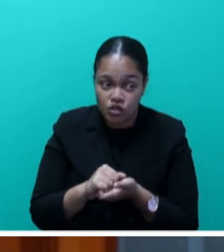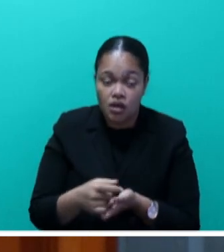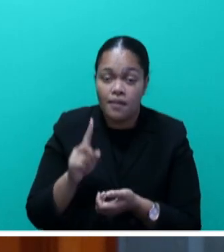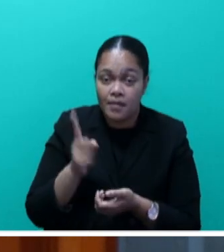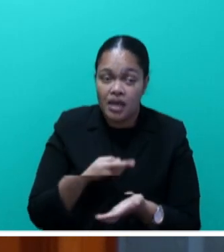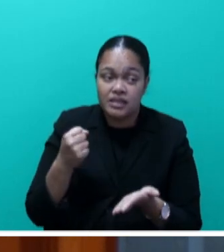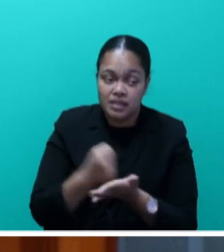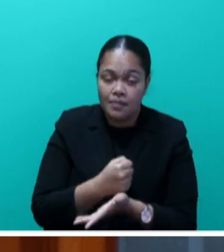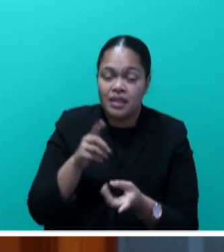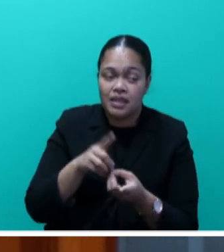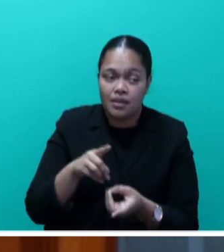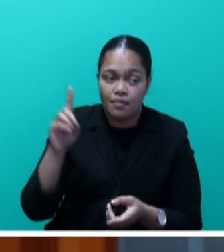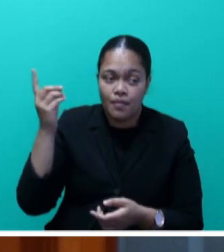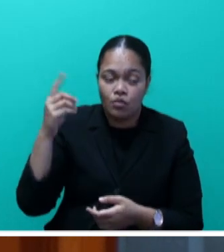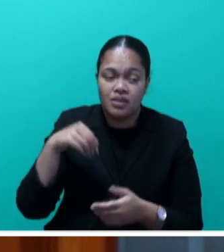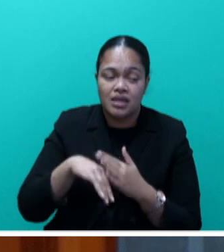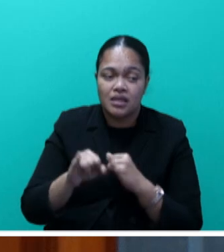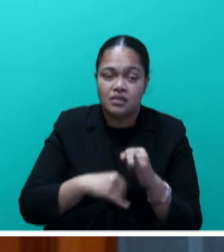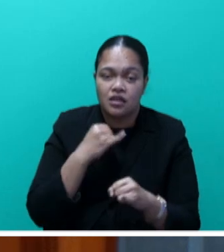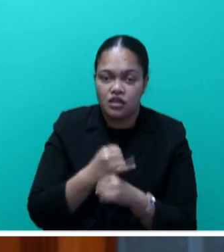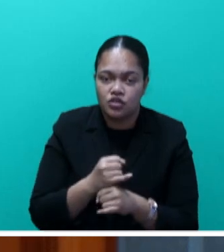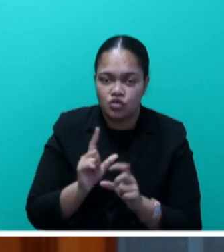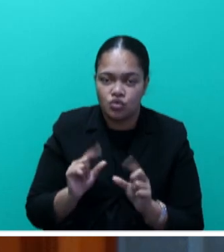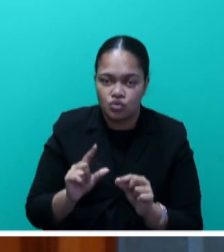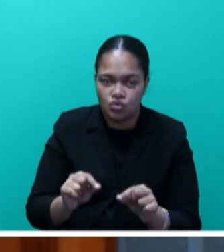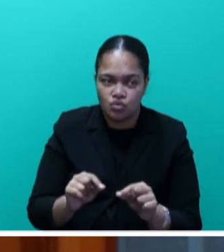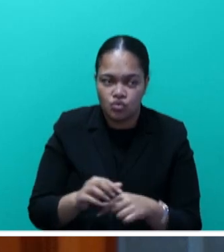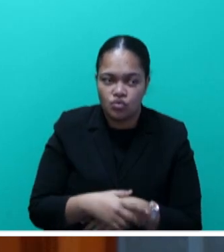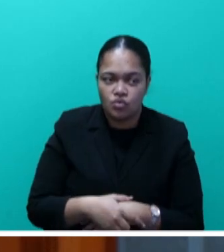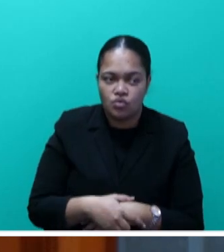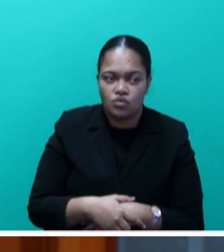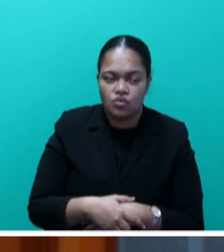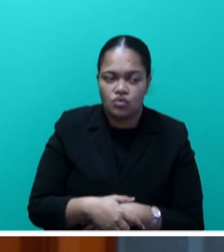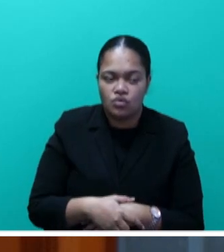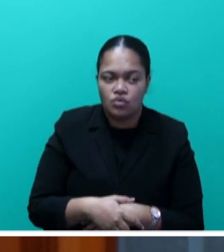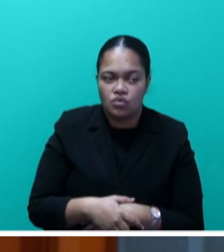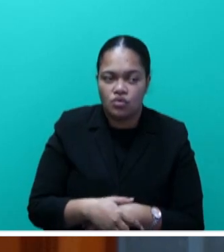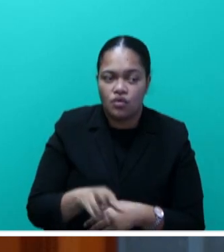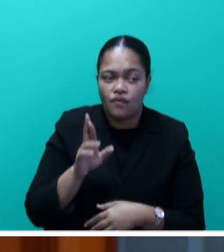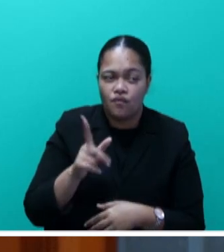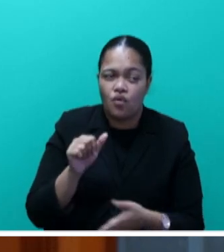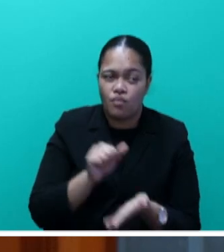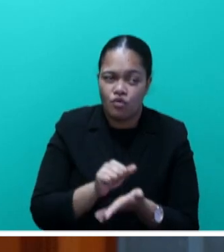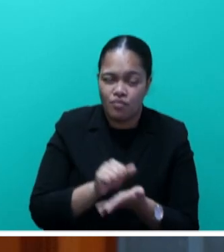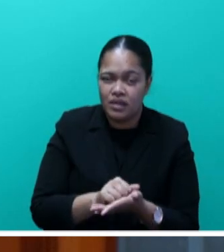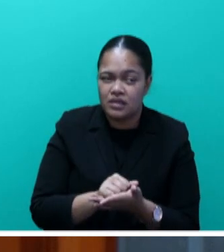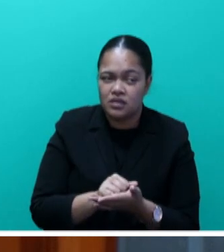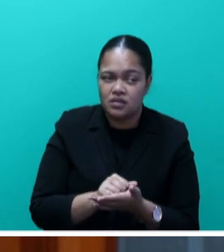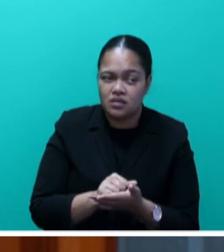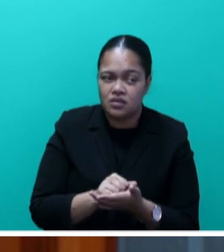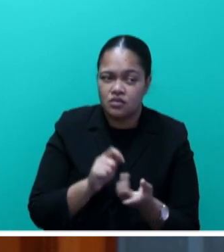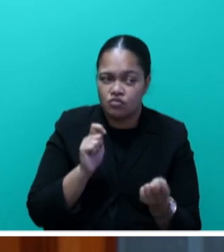determined diplomacy in our international undertakings. This is to allow for an appropriate reset